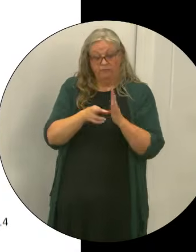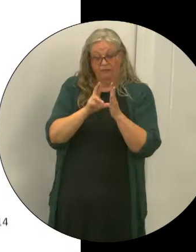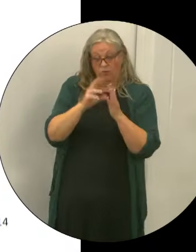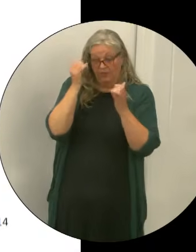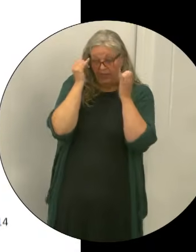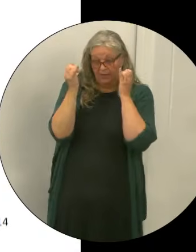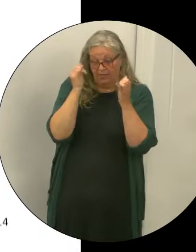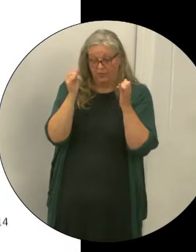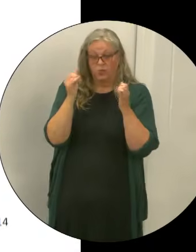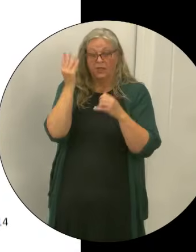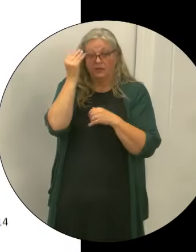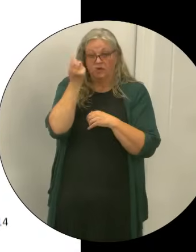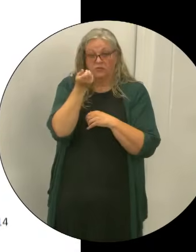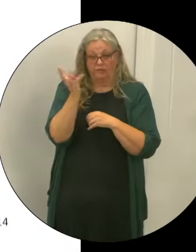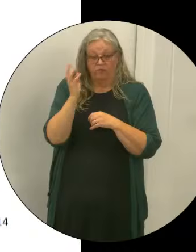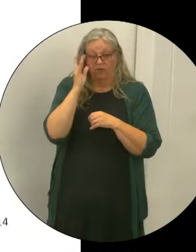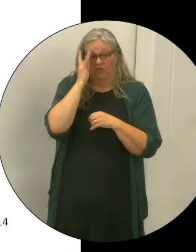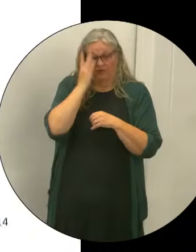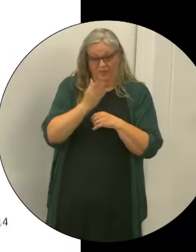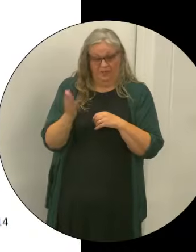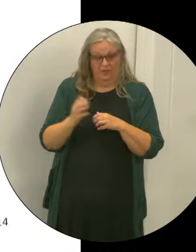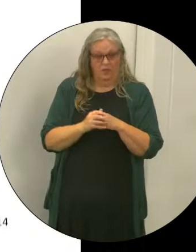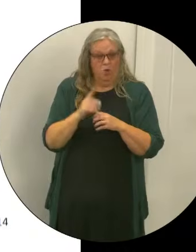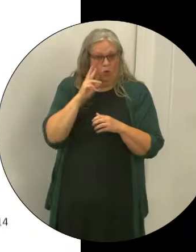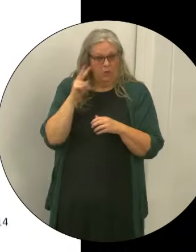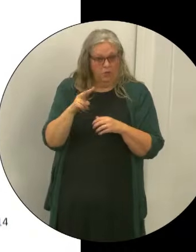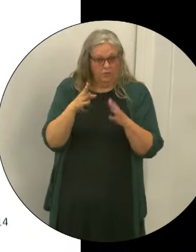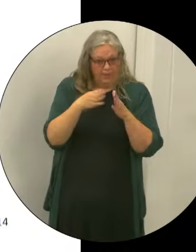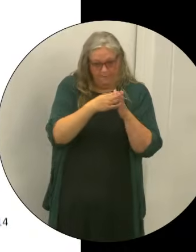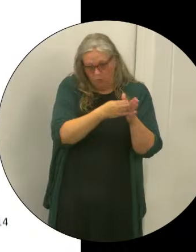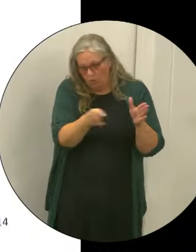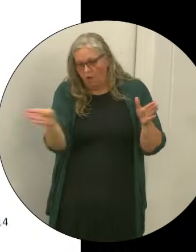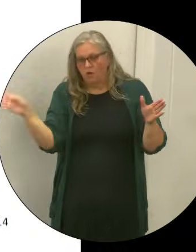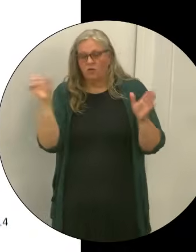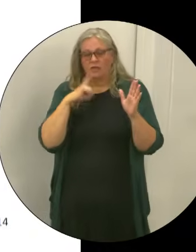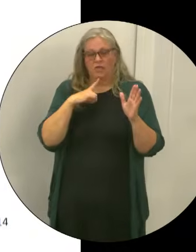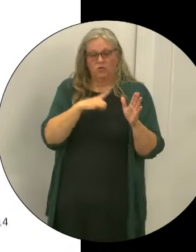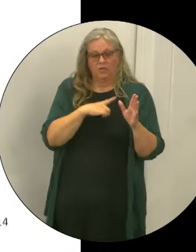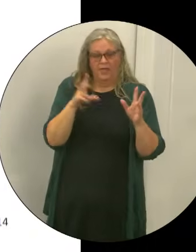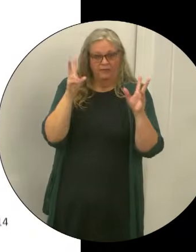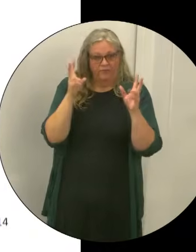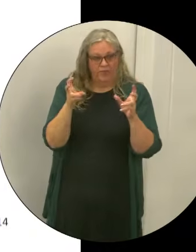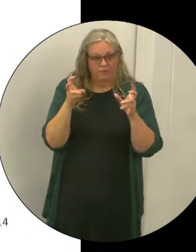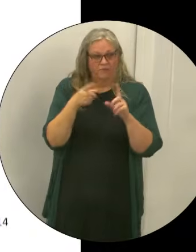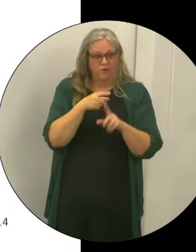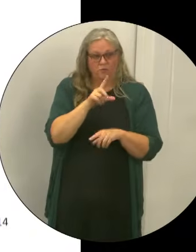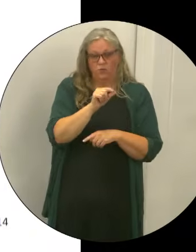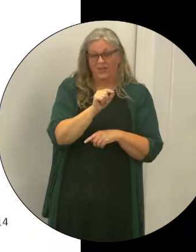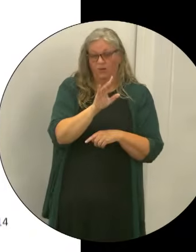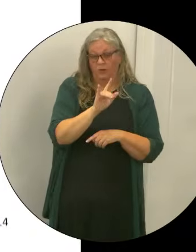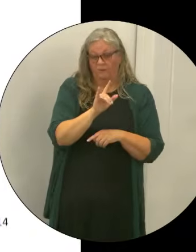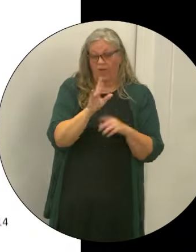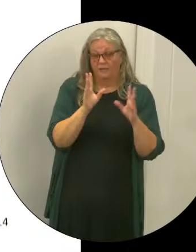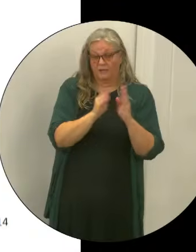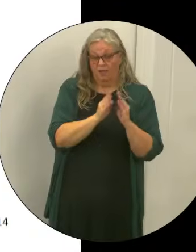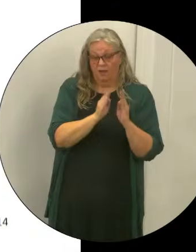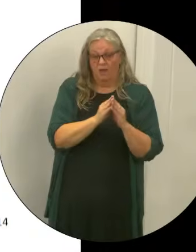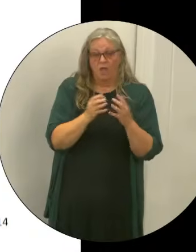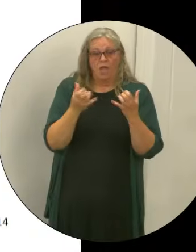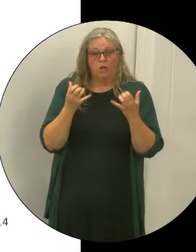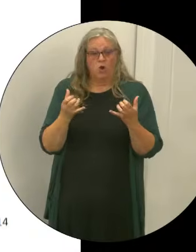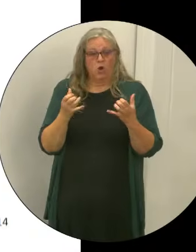we considered several factors. First, we looked at broader legislative themes emerging from the 2025 session, as well as current